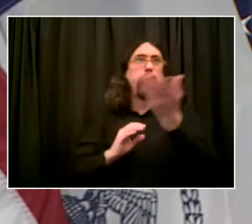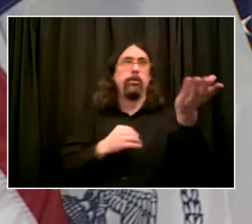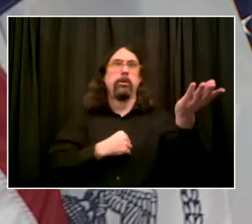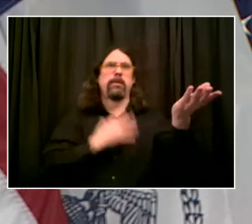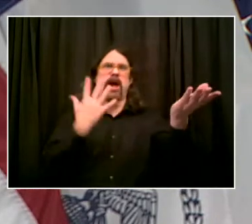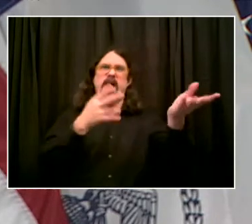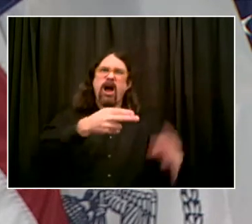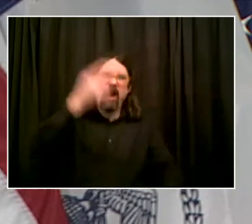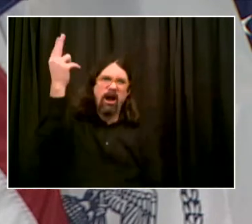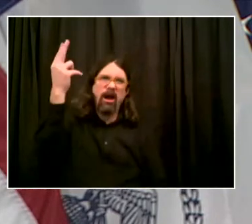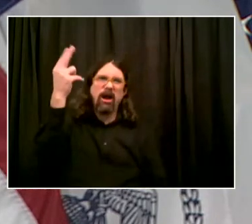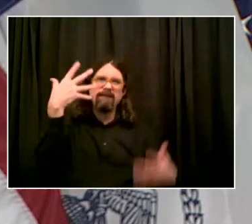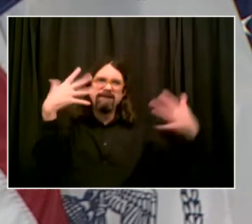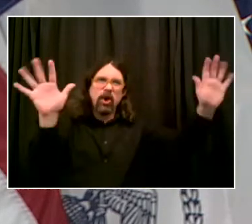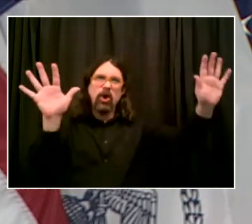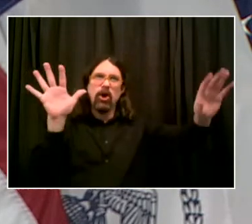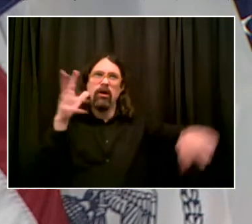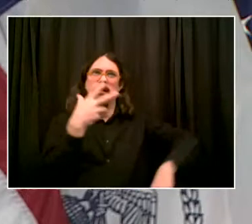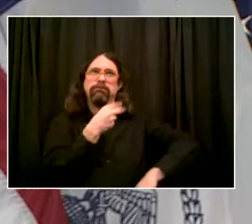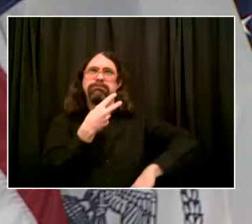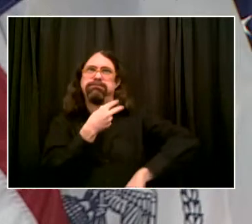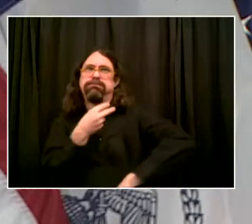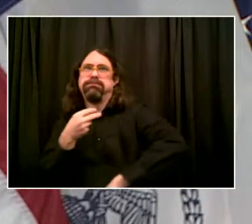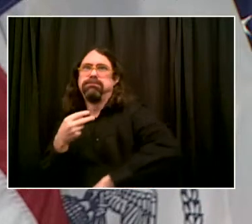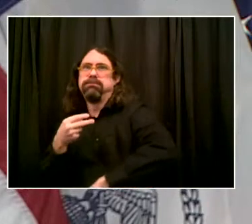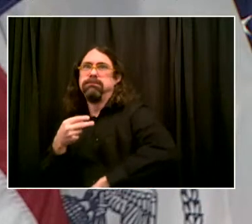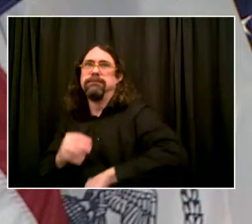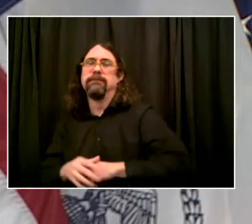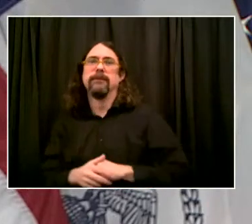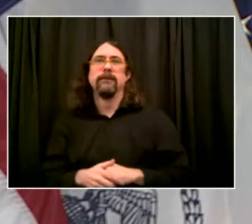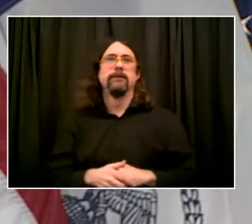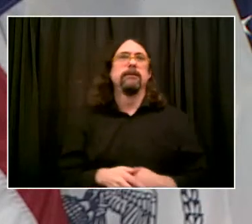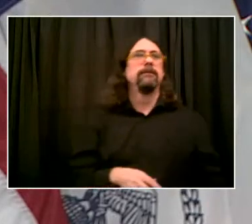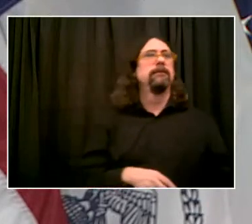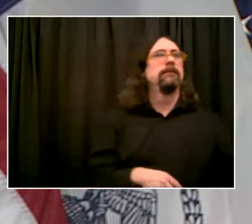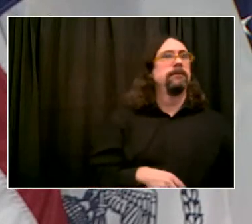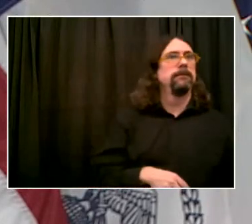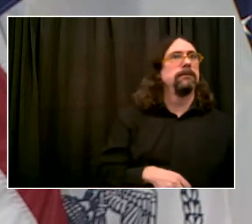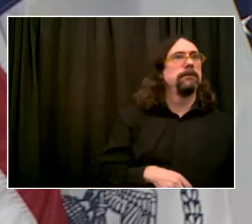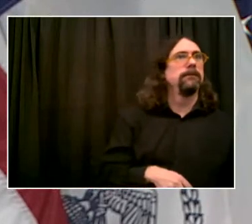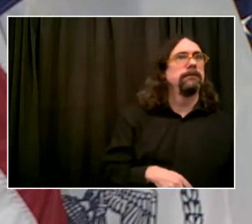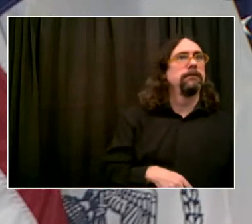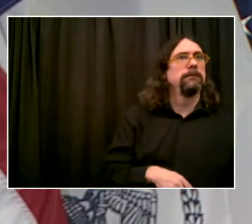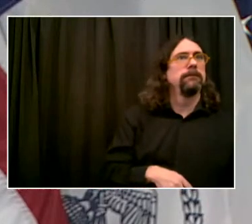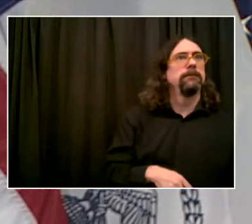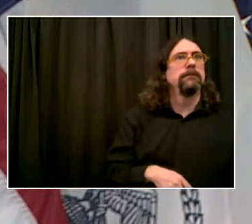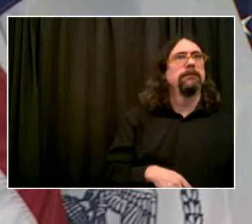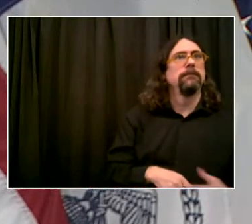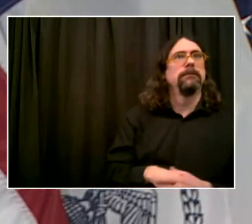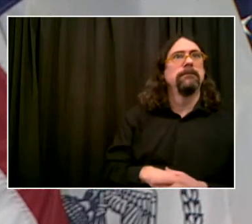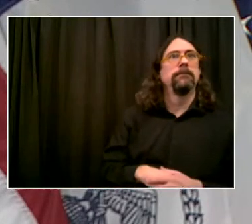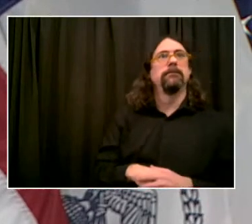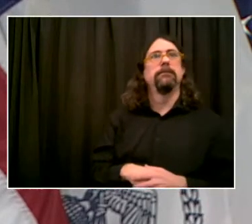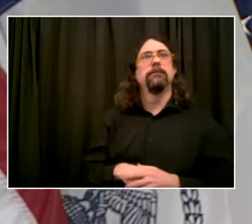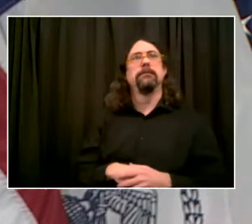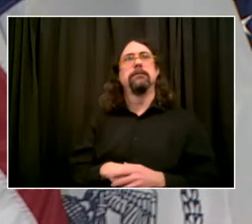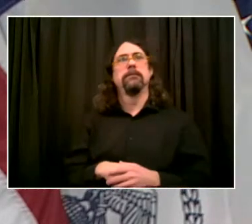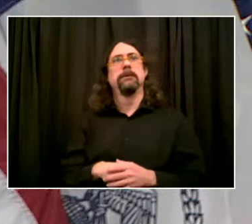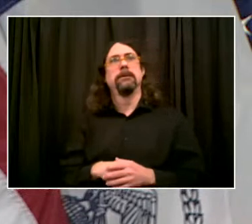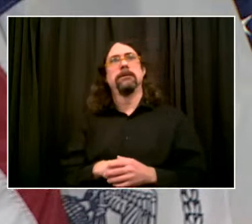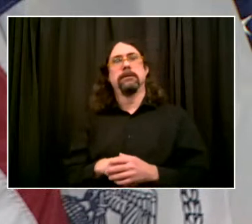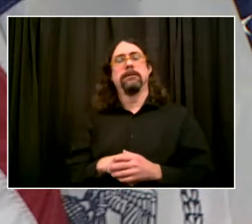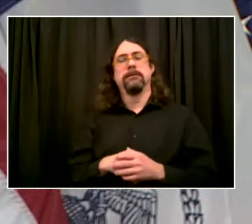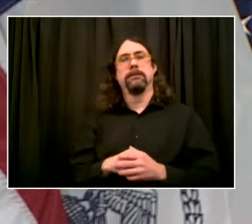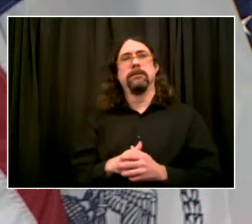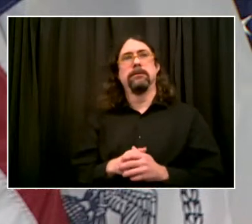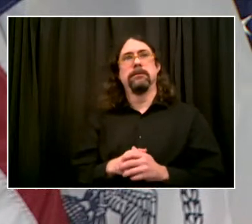younger. Therefore, they would be folks who are public servants in one form or another. If they're city residents, people who serve